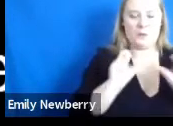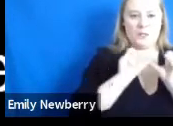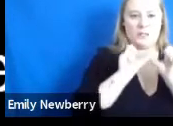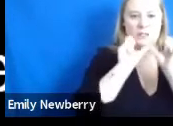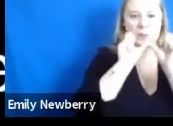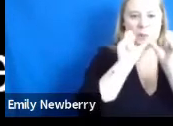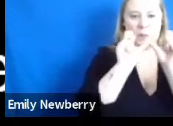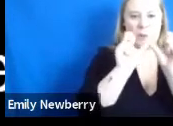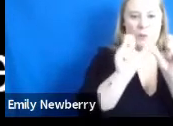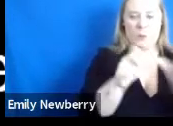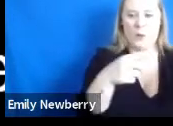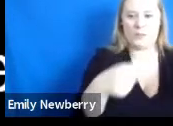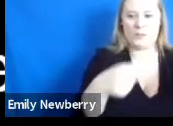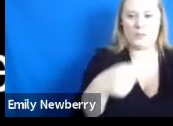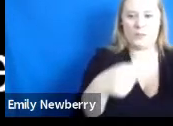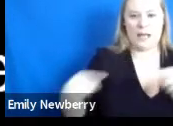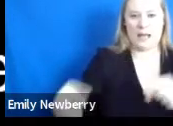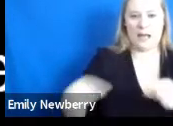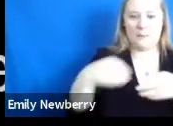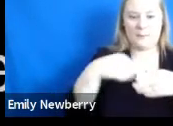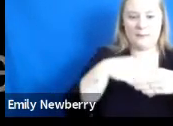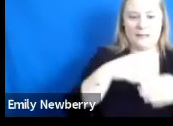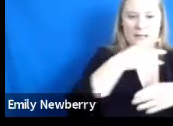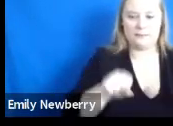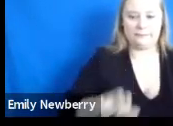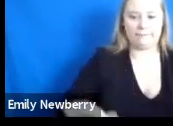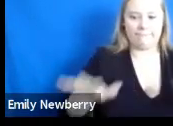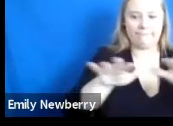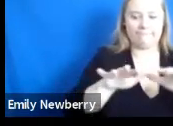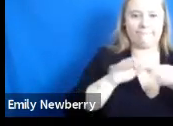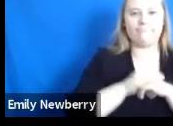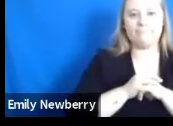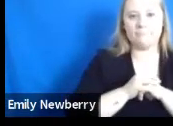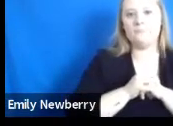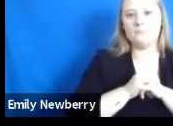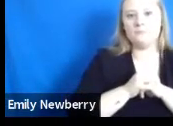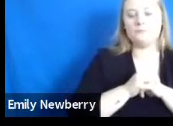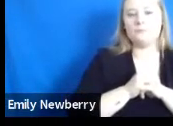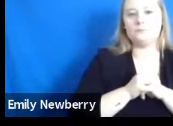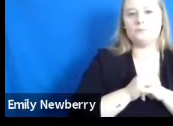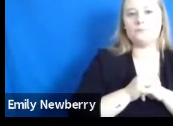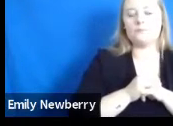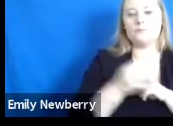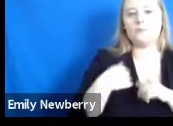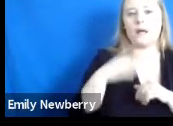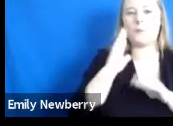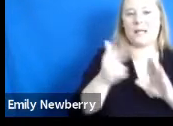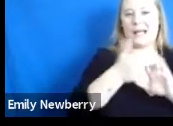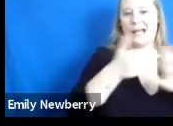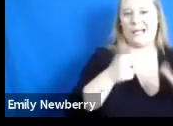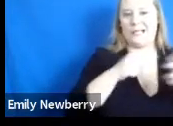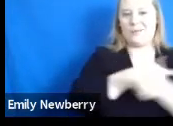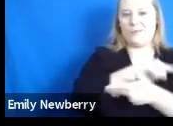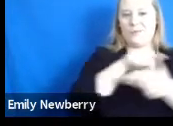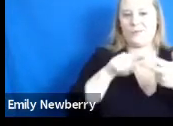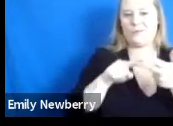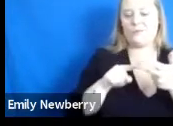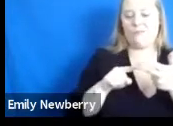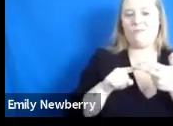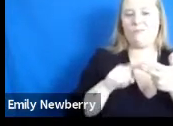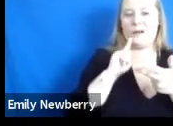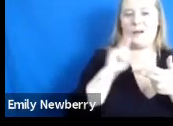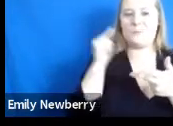going on in the agricultural system across the region. So I'm going to highlight 3 different objectives of my